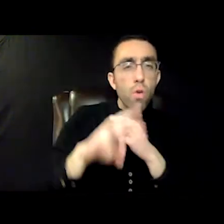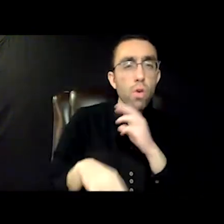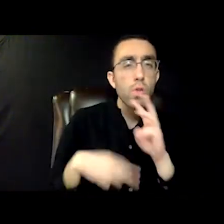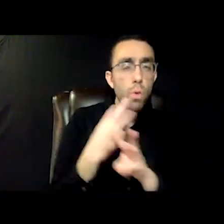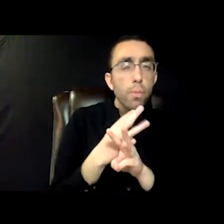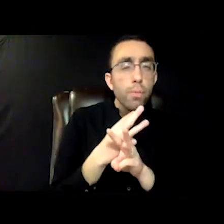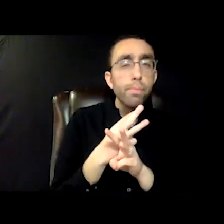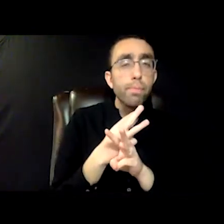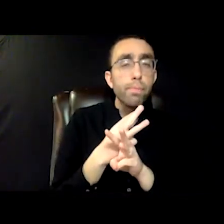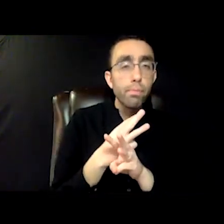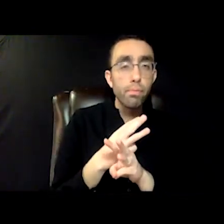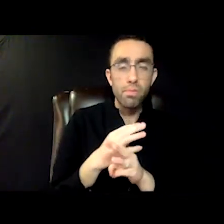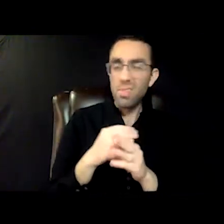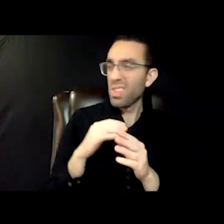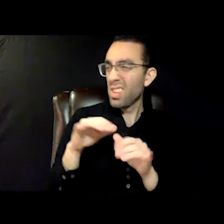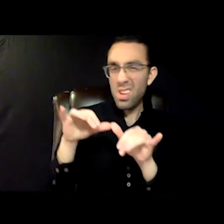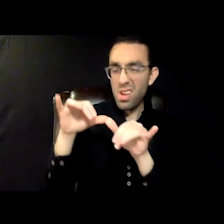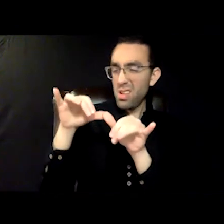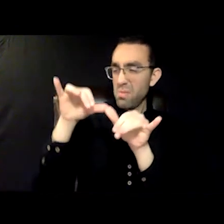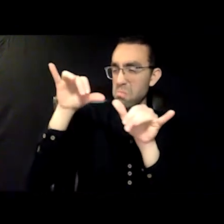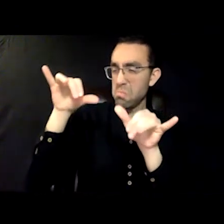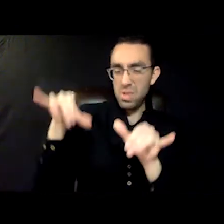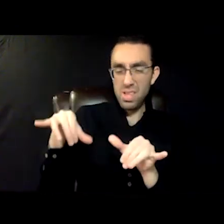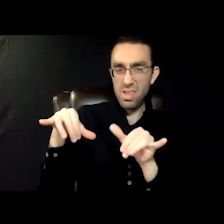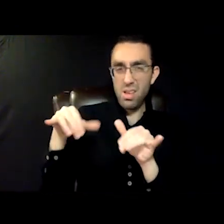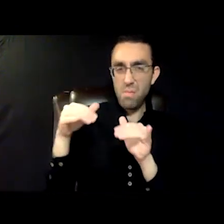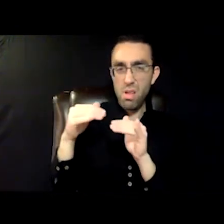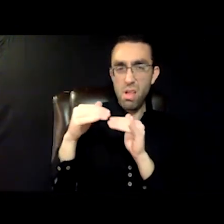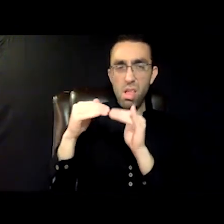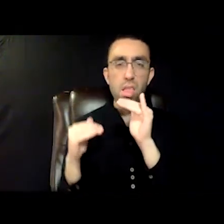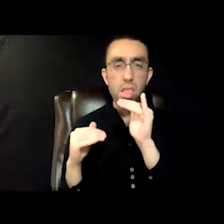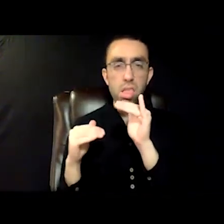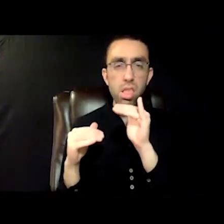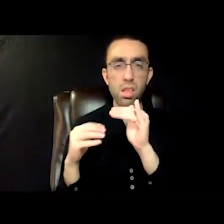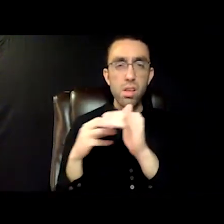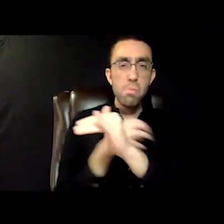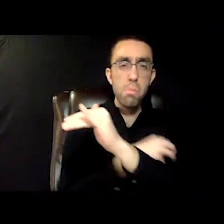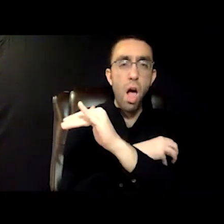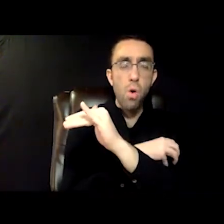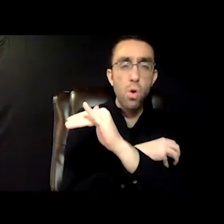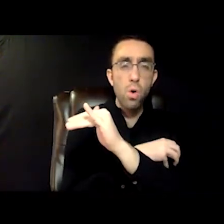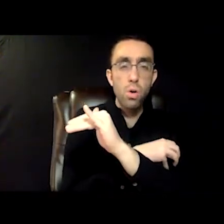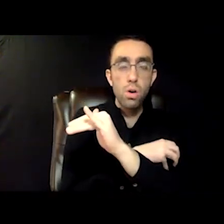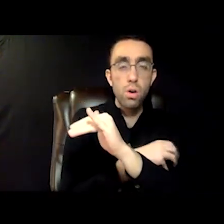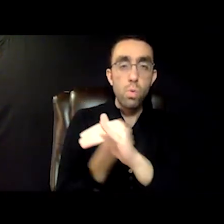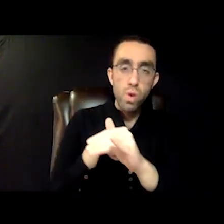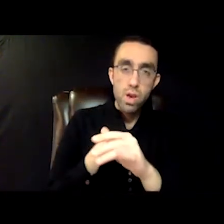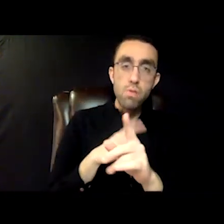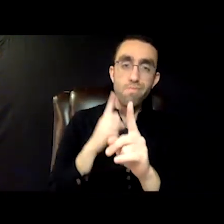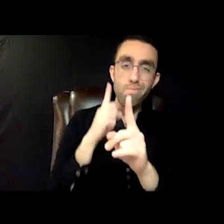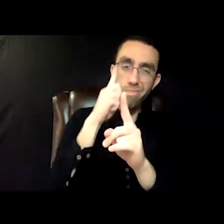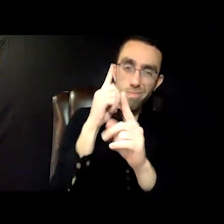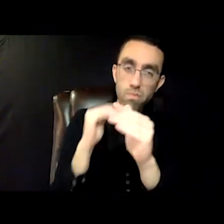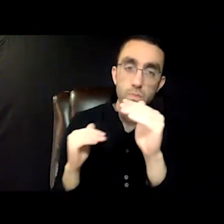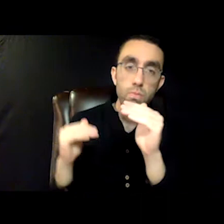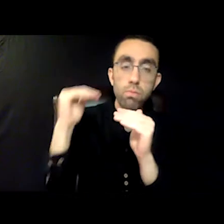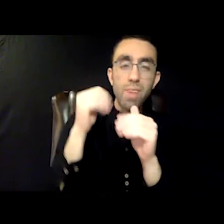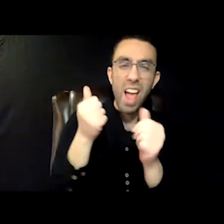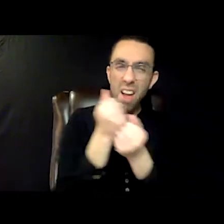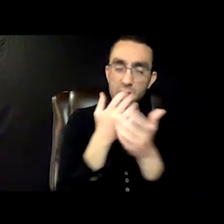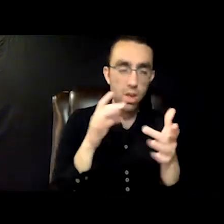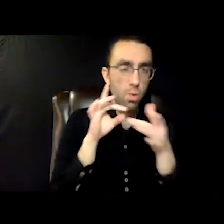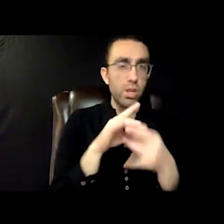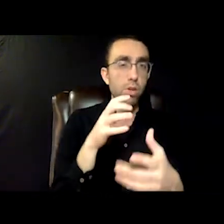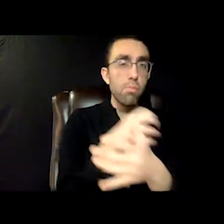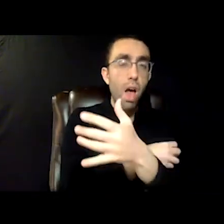to confront unjust power in the food system because everything is about power. We think of our food system